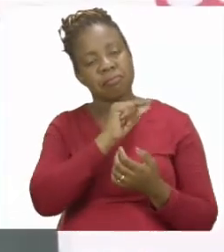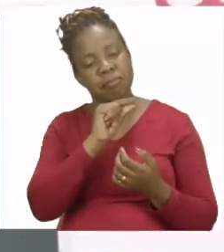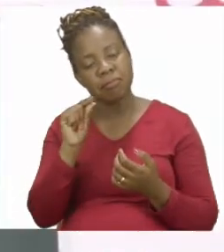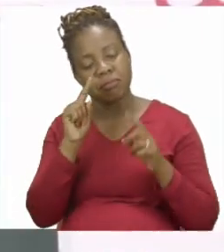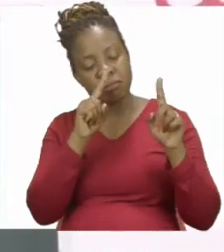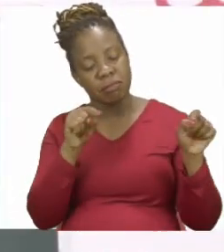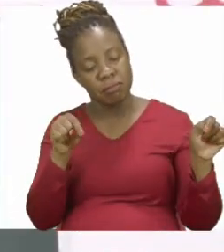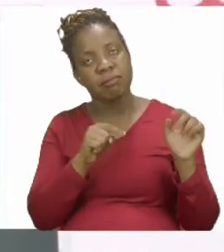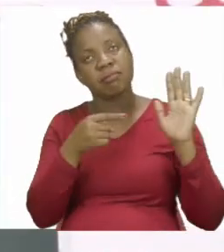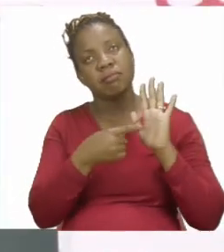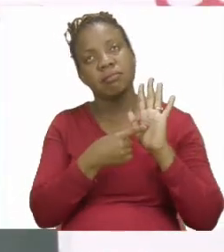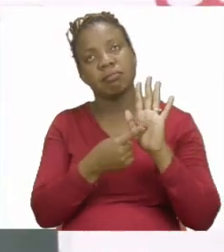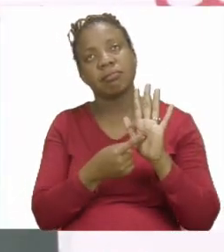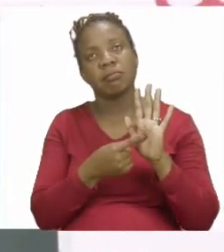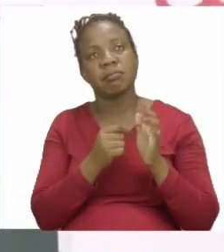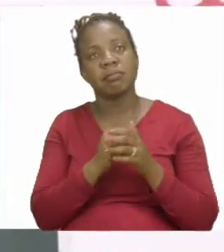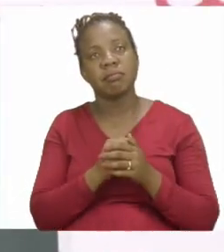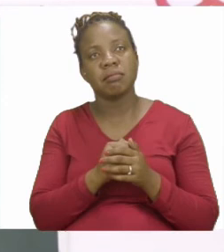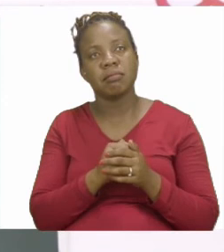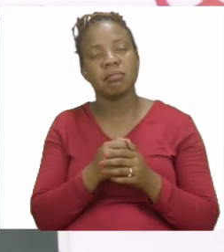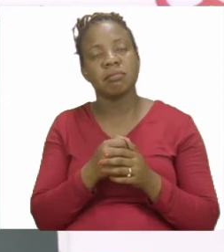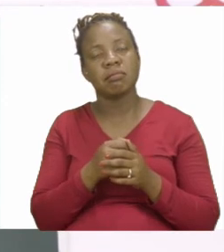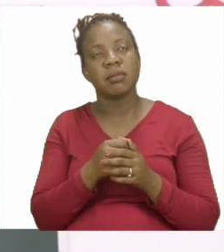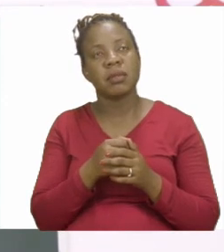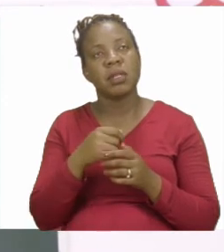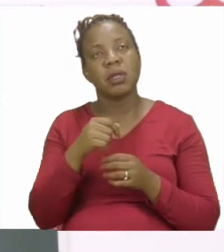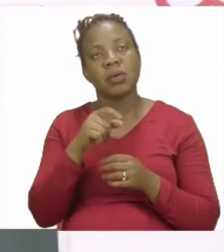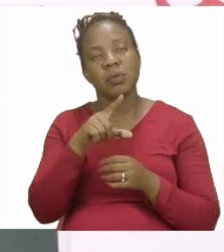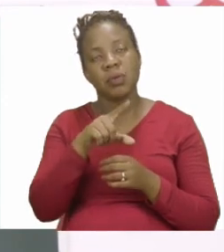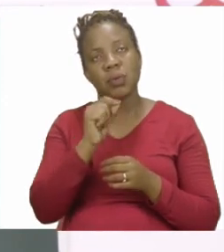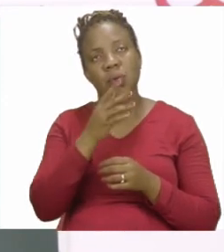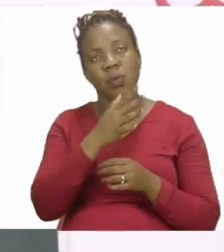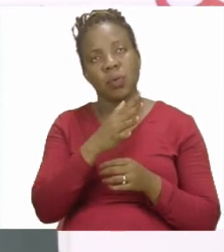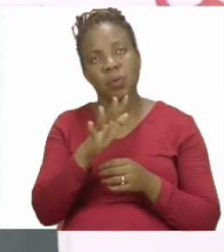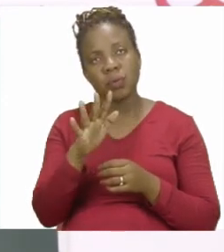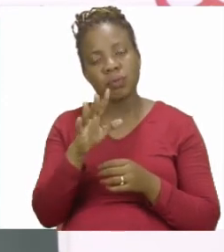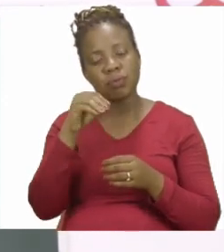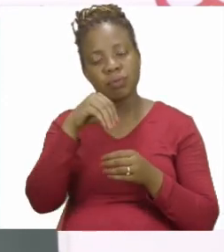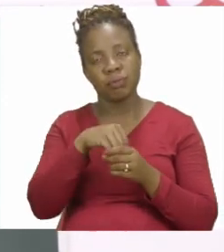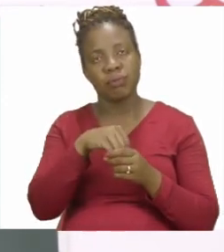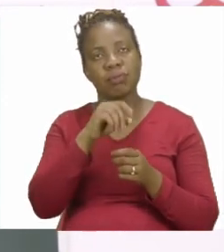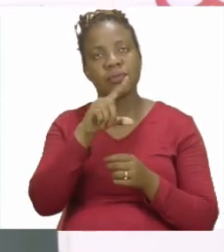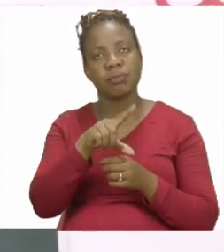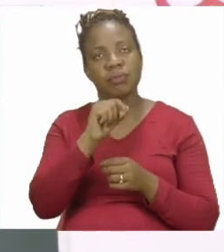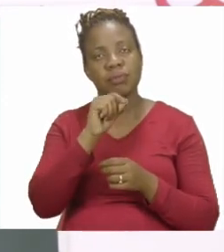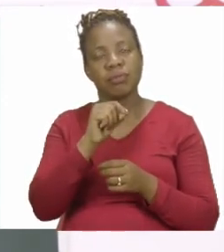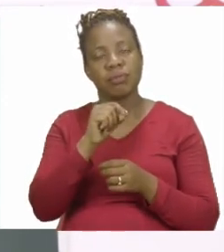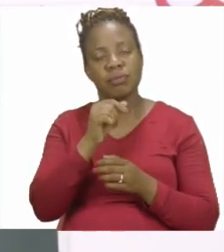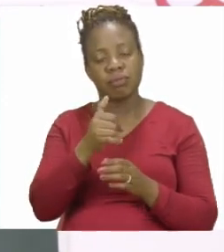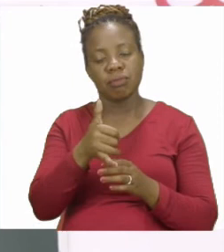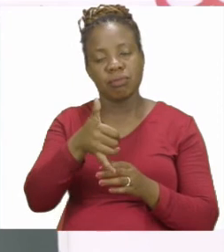a sentence, the water in the kettle is hot. Right.